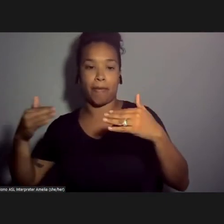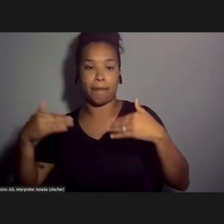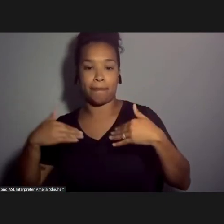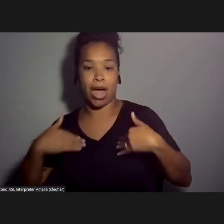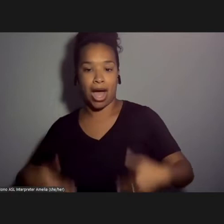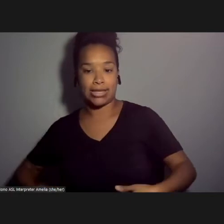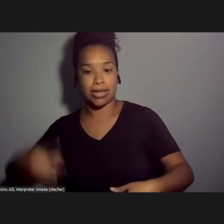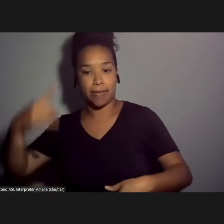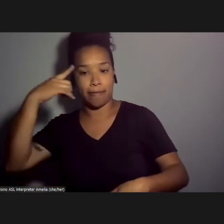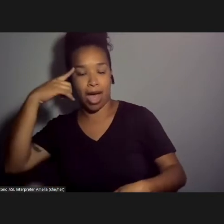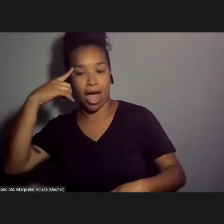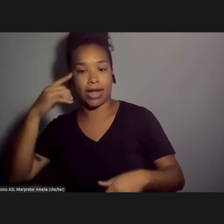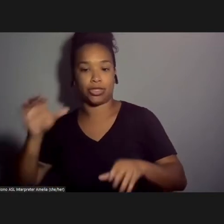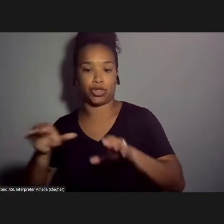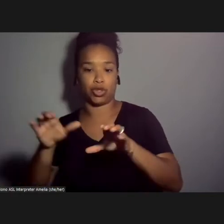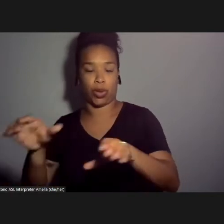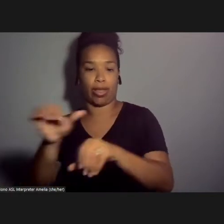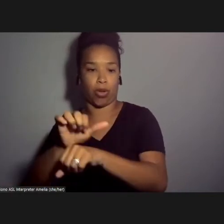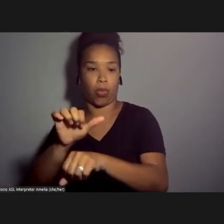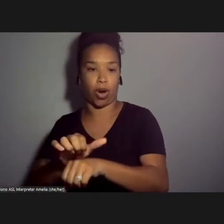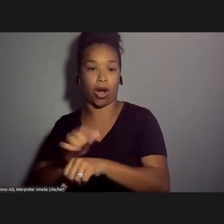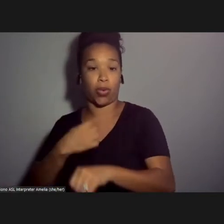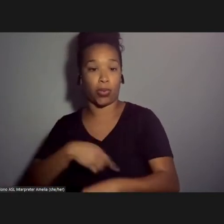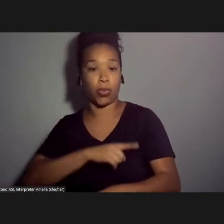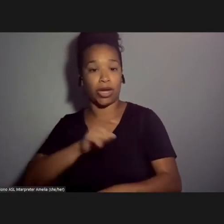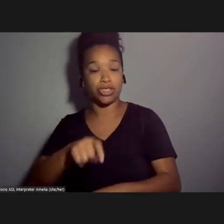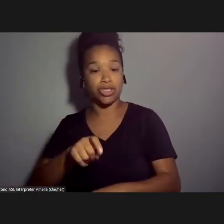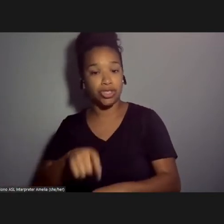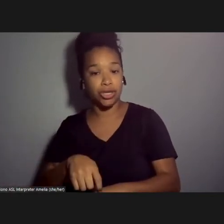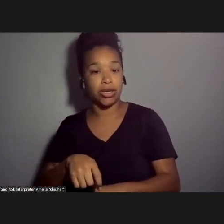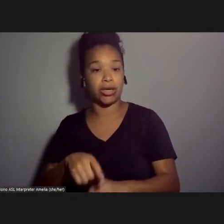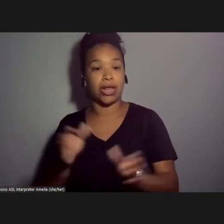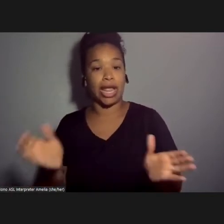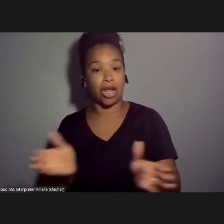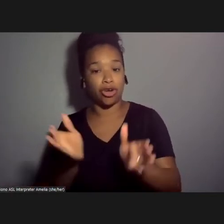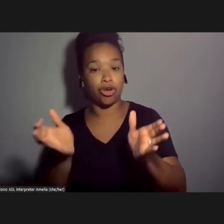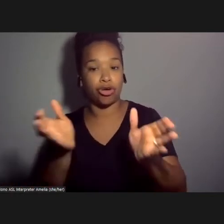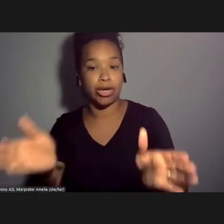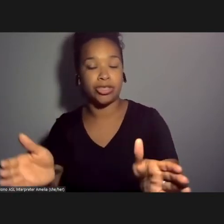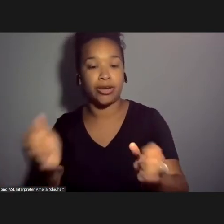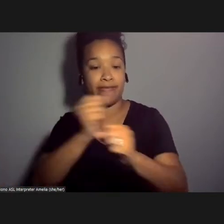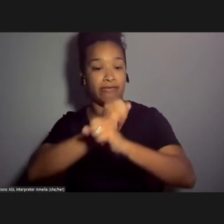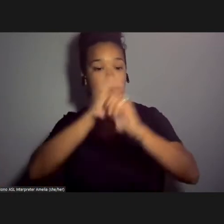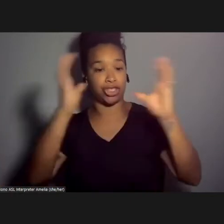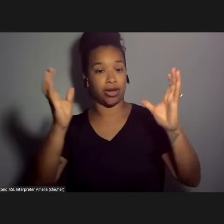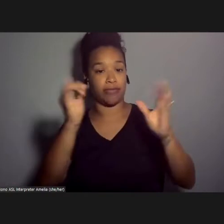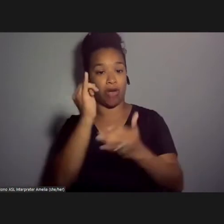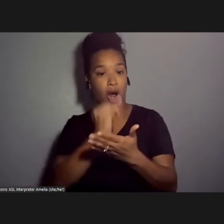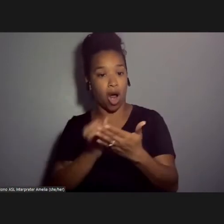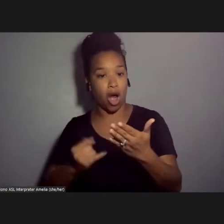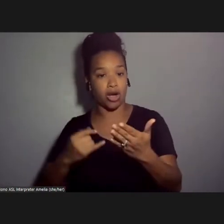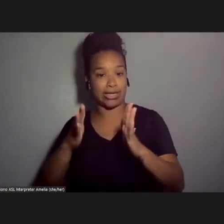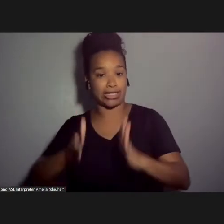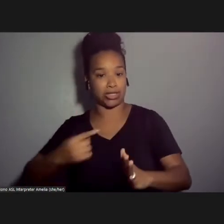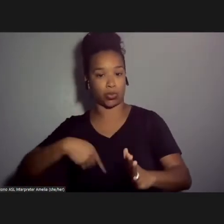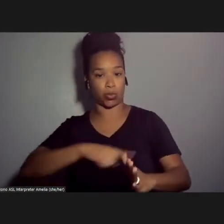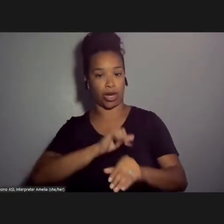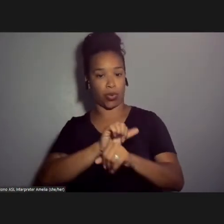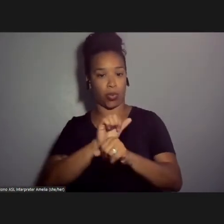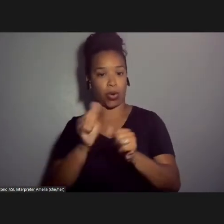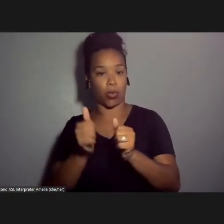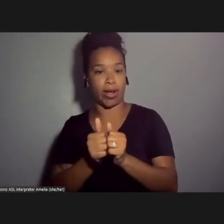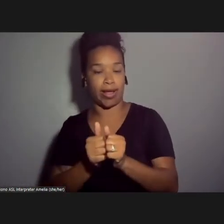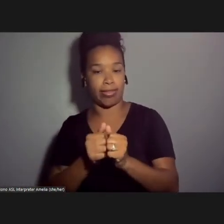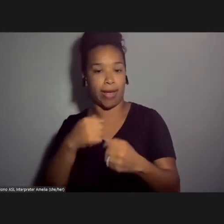work. We should encourage the visions of the artists we work with and make space for their impulses with the